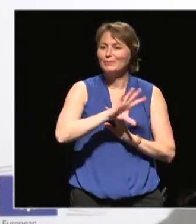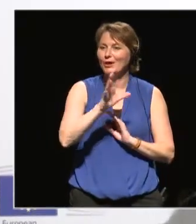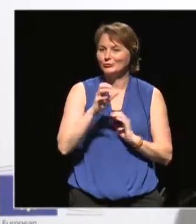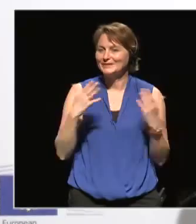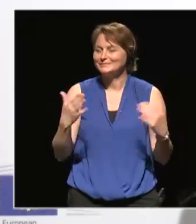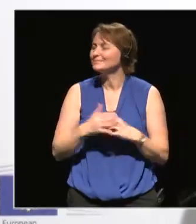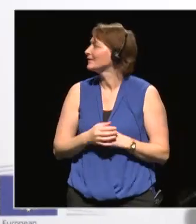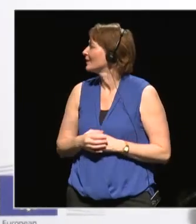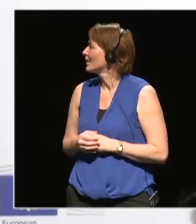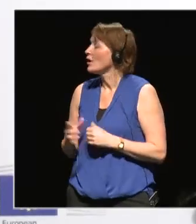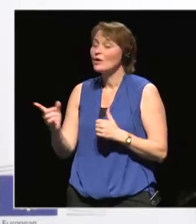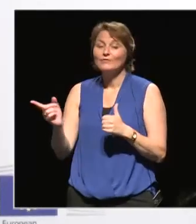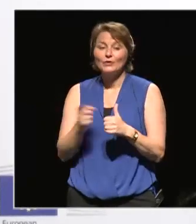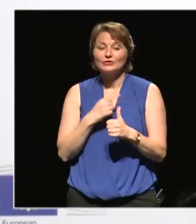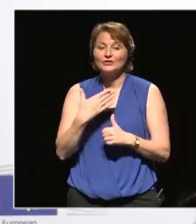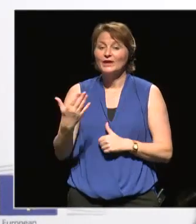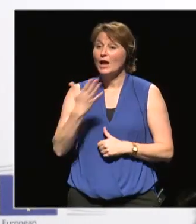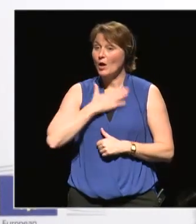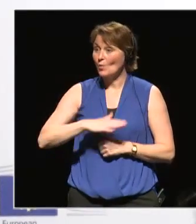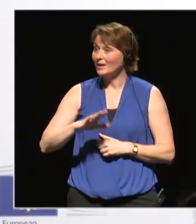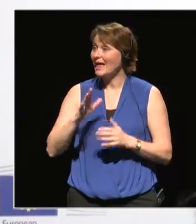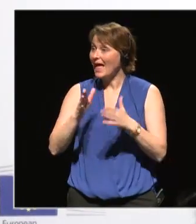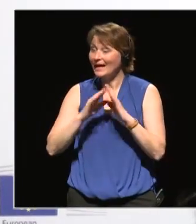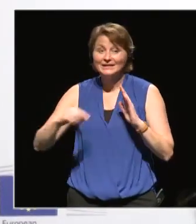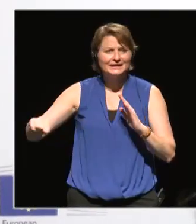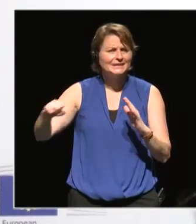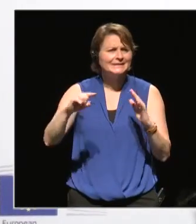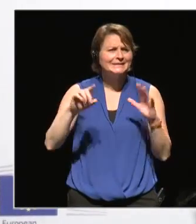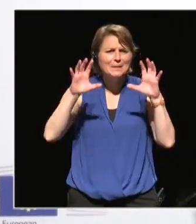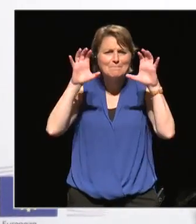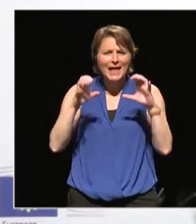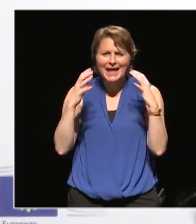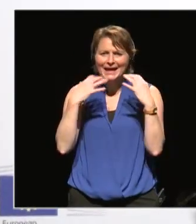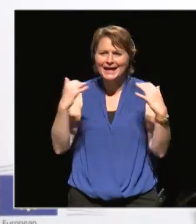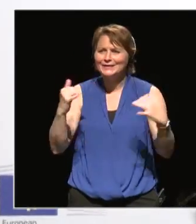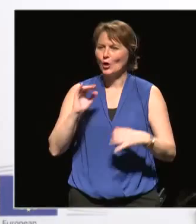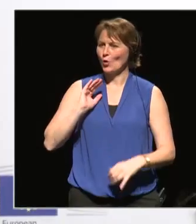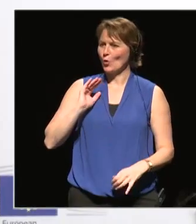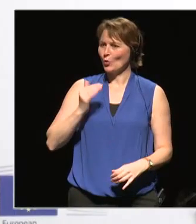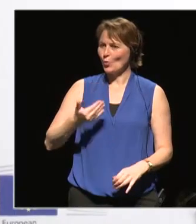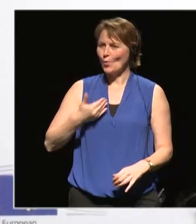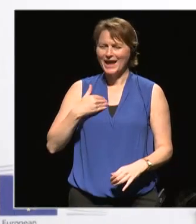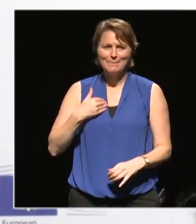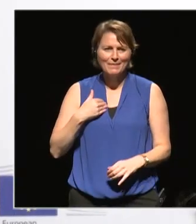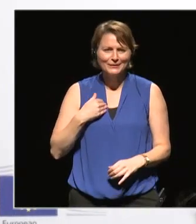Well, Simon, the first thing I want to ask the polar bears is, why is it that all the women polar bears have come out?